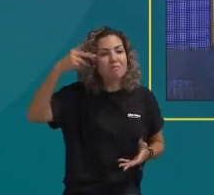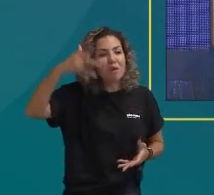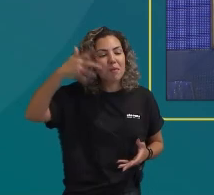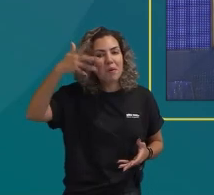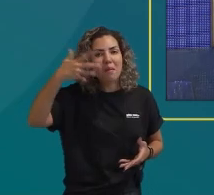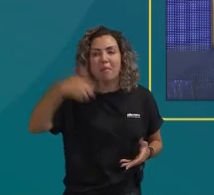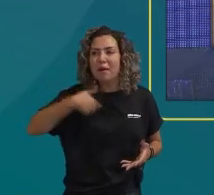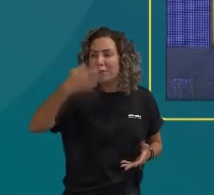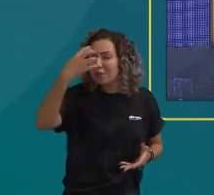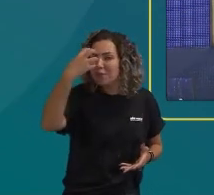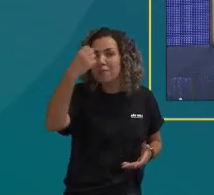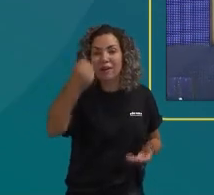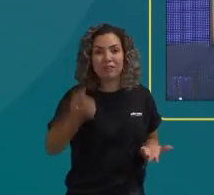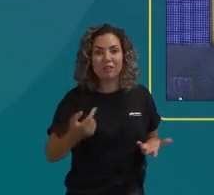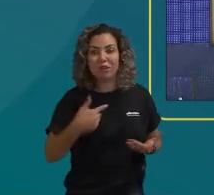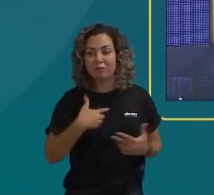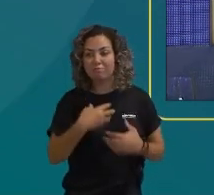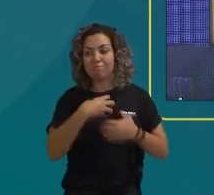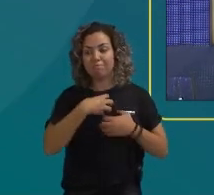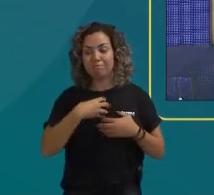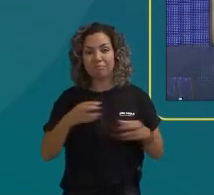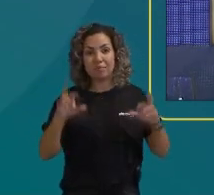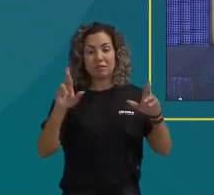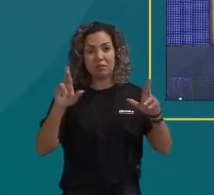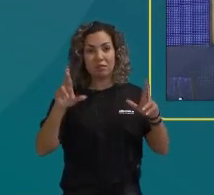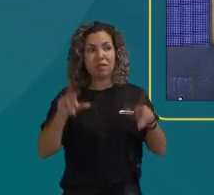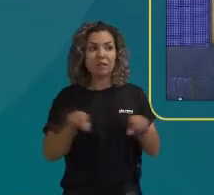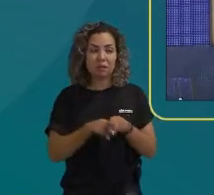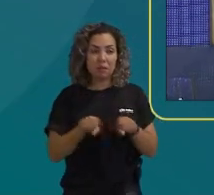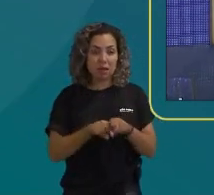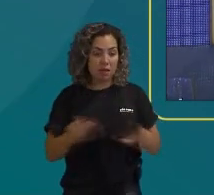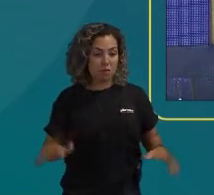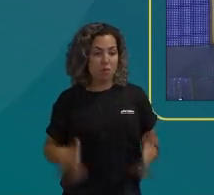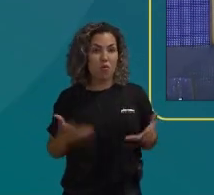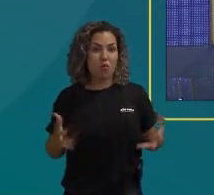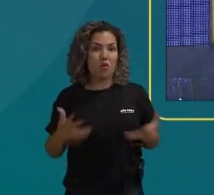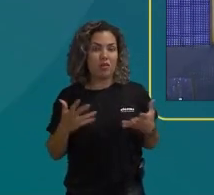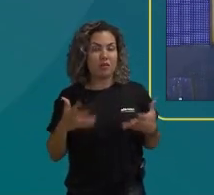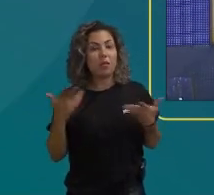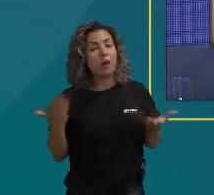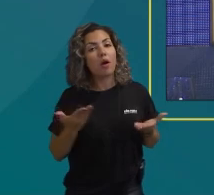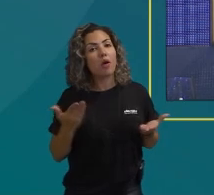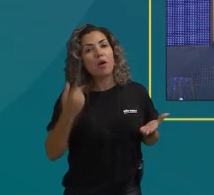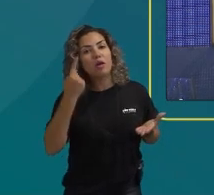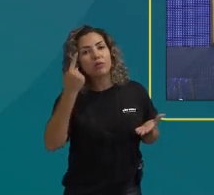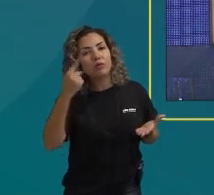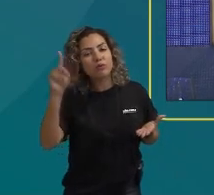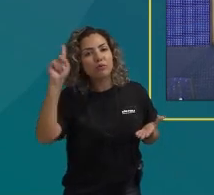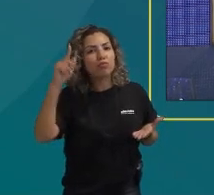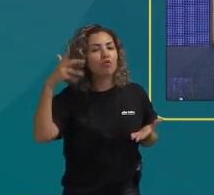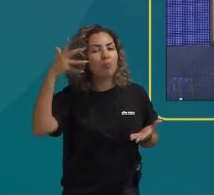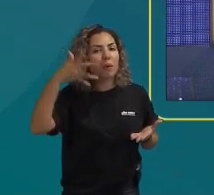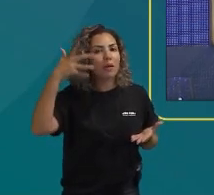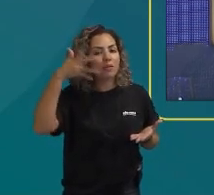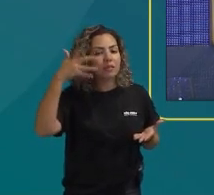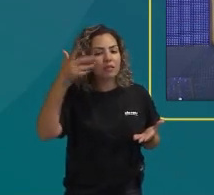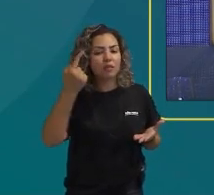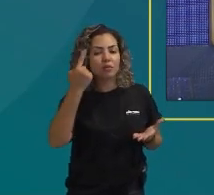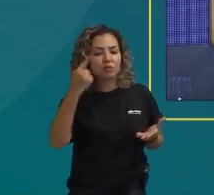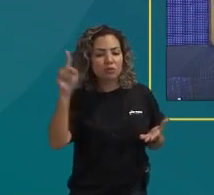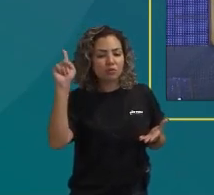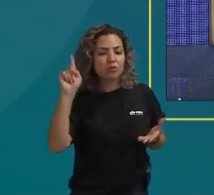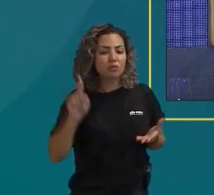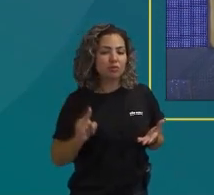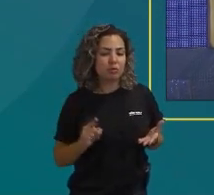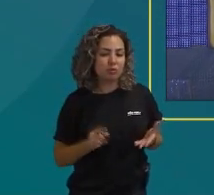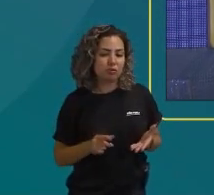joy for the future. And now we turn to our last speaker of this panel before we come back to Manaus. Alejandro Bravo,